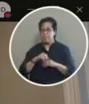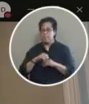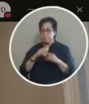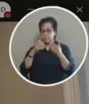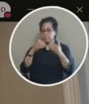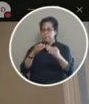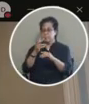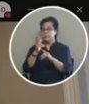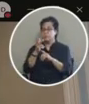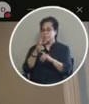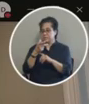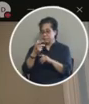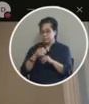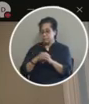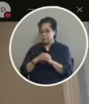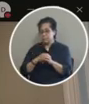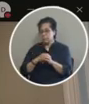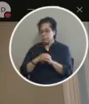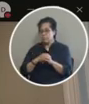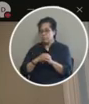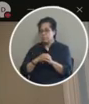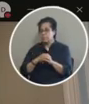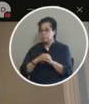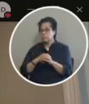Go ahead, sir. You have 3 minutes.